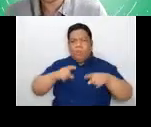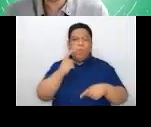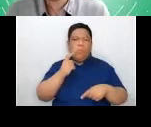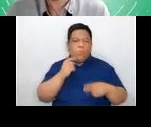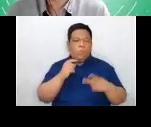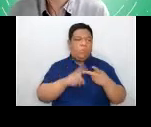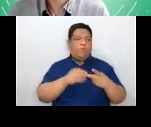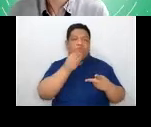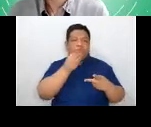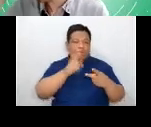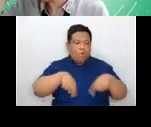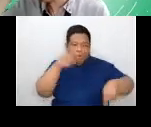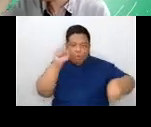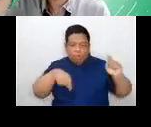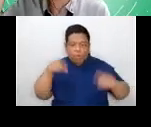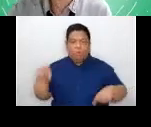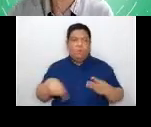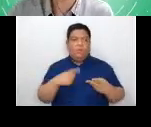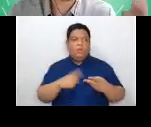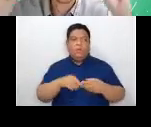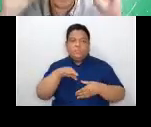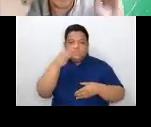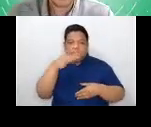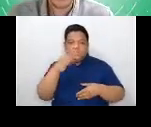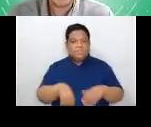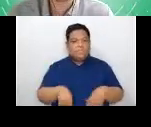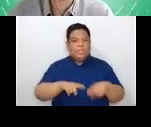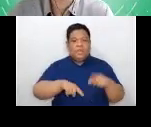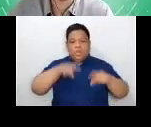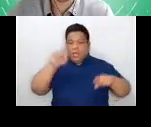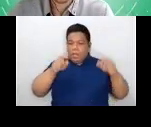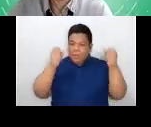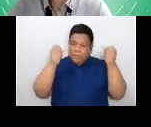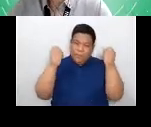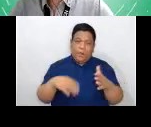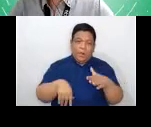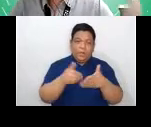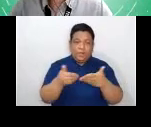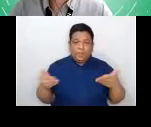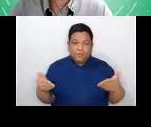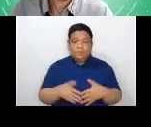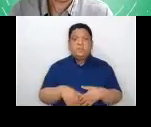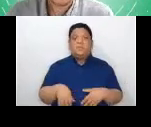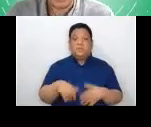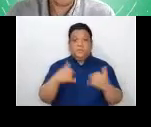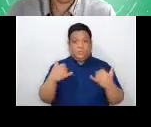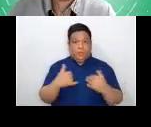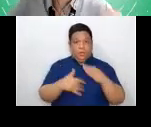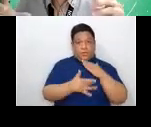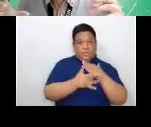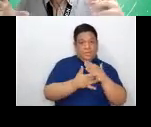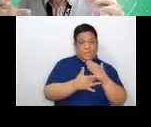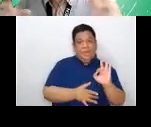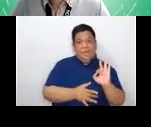food. I won't even try to mention, but you know, there's just so many different kinds of things. And so what digital fabrication did